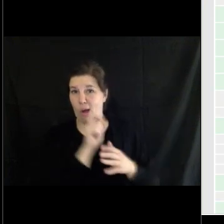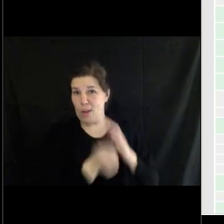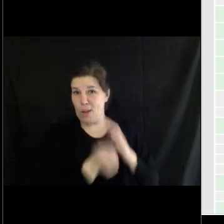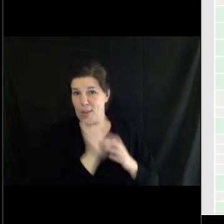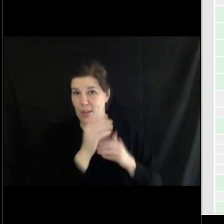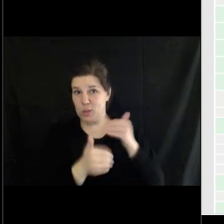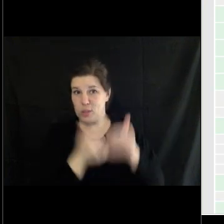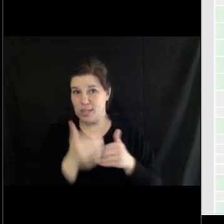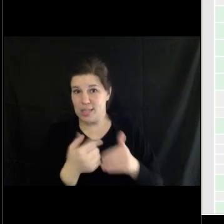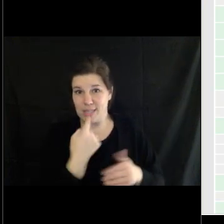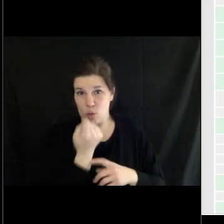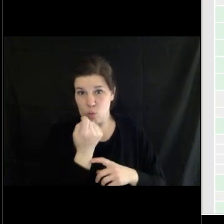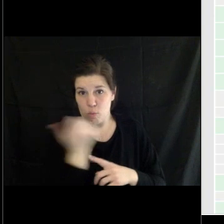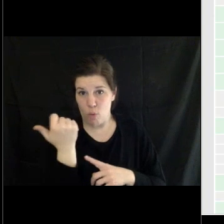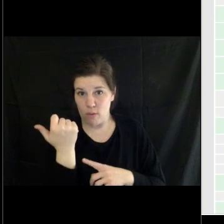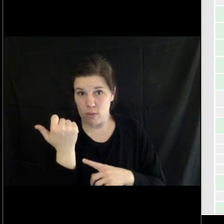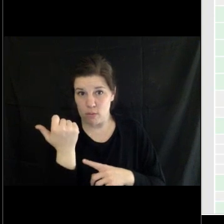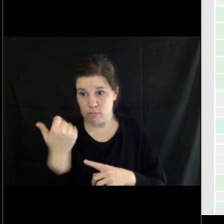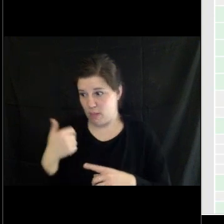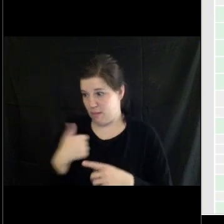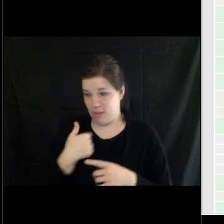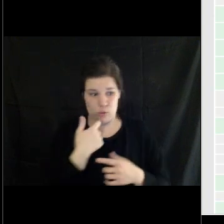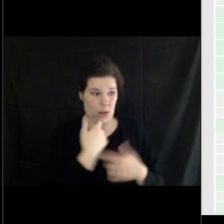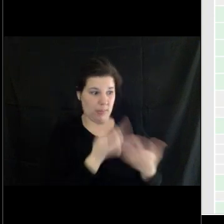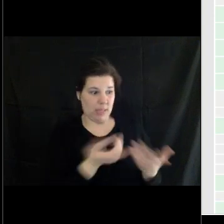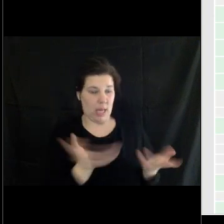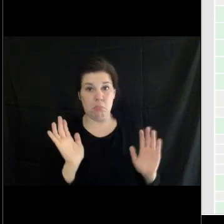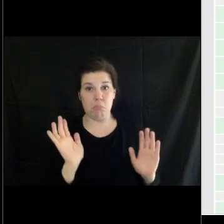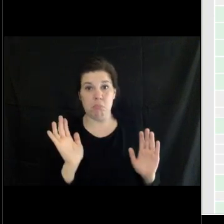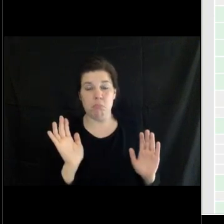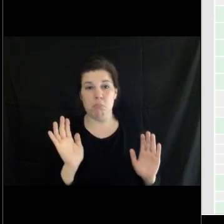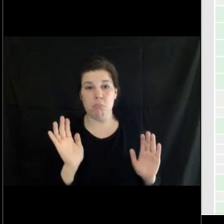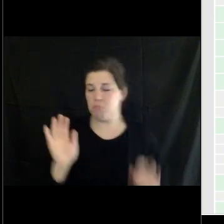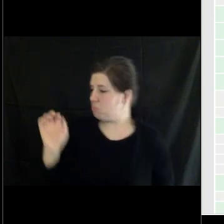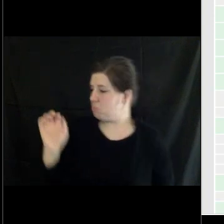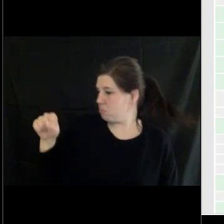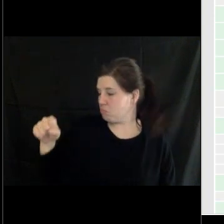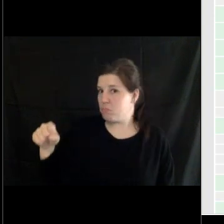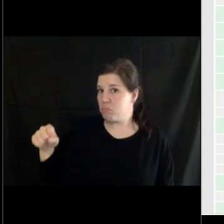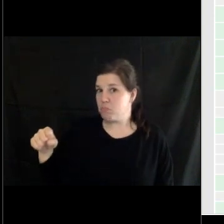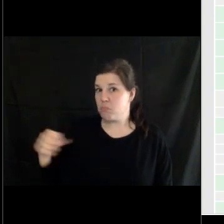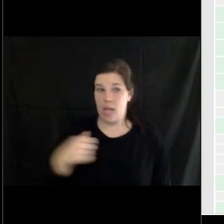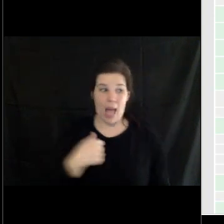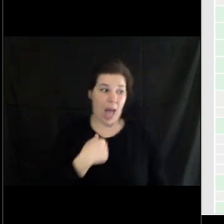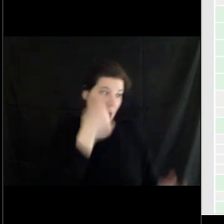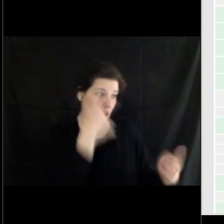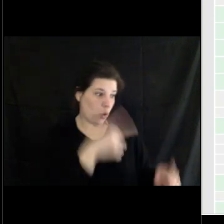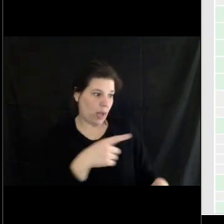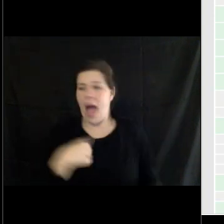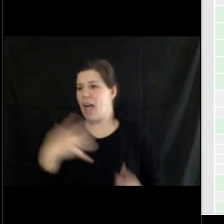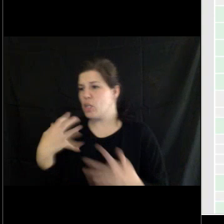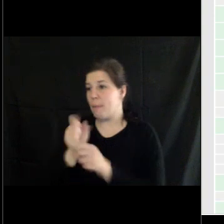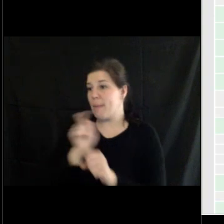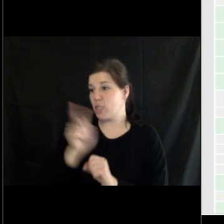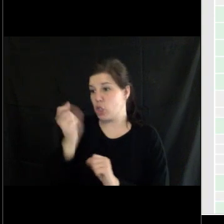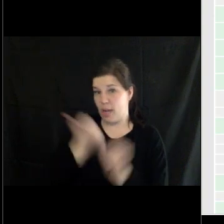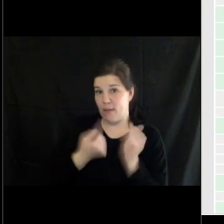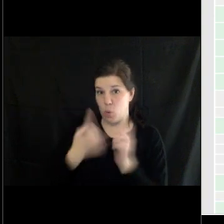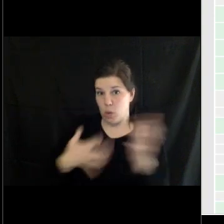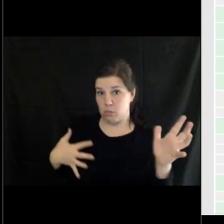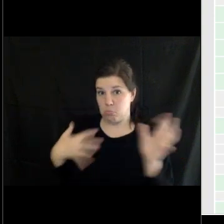be removed from the table. That's all I was saying. Mm-hmm. Yeah, I got I no agree issue with with that. I just want to make sure we're all up to date so we